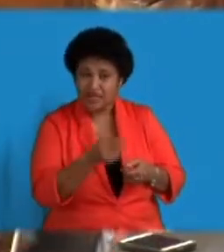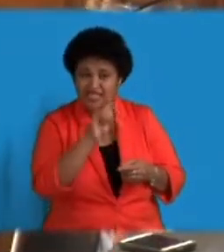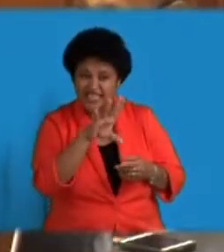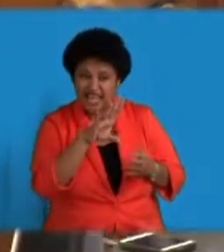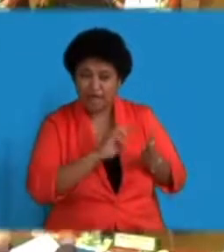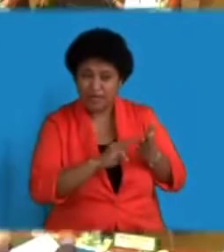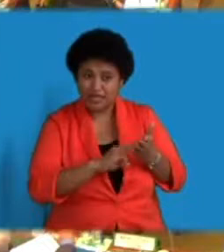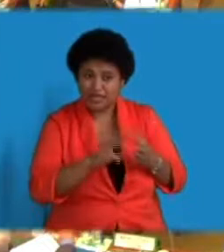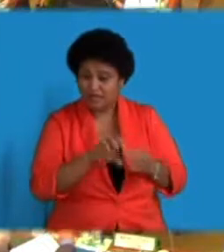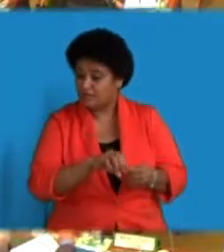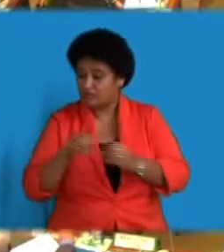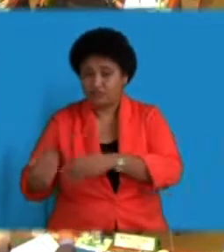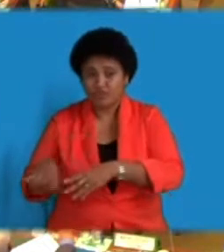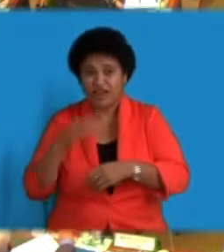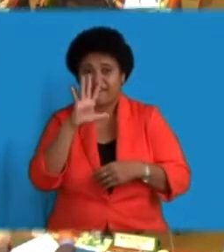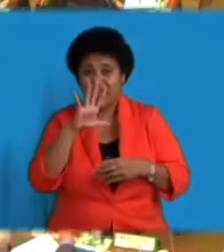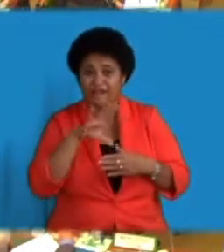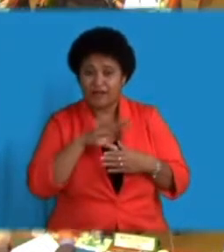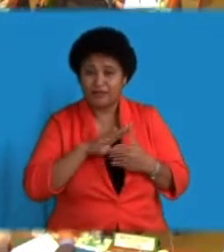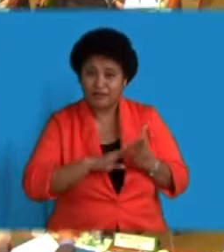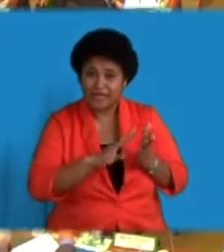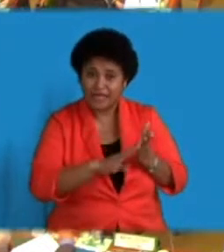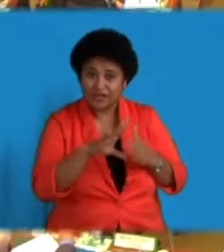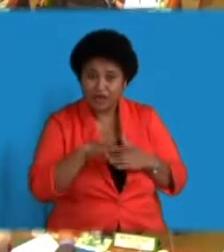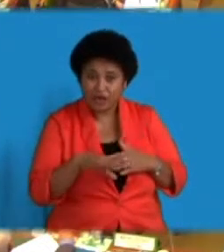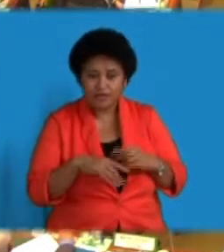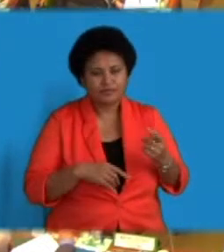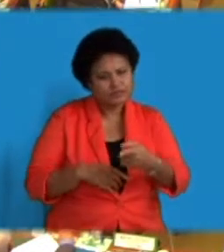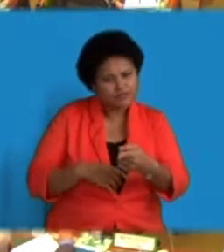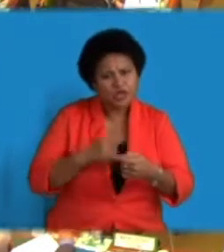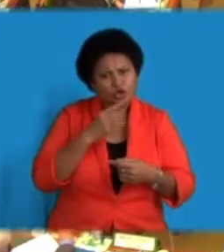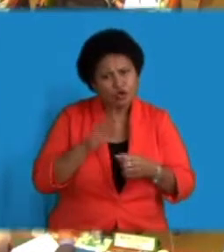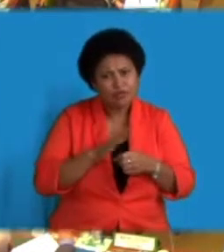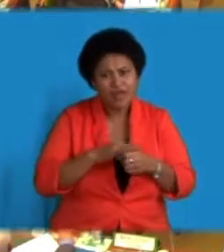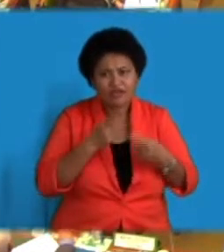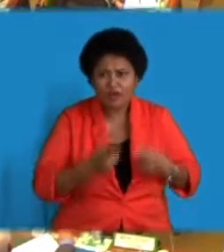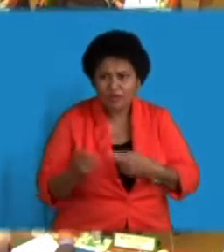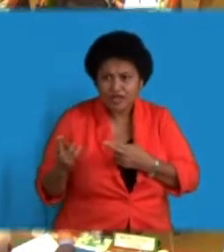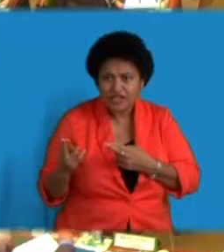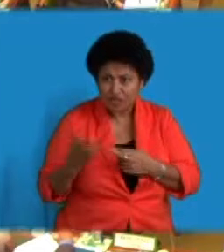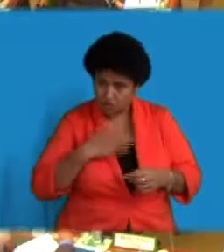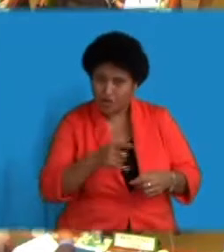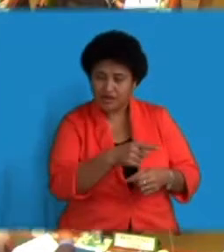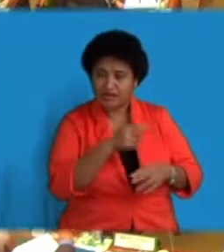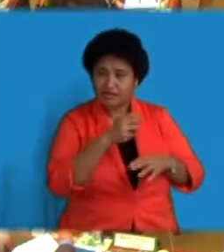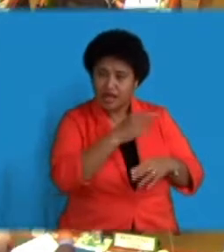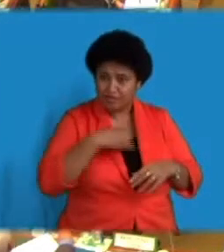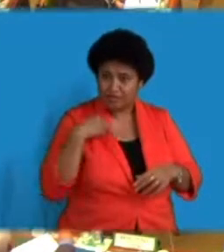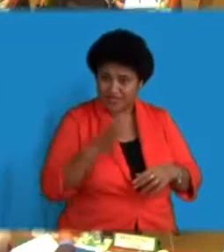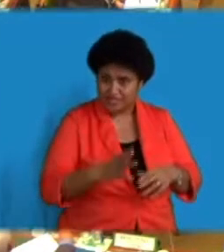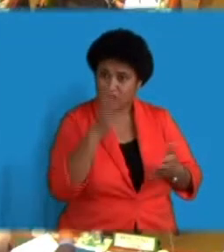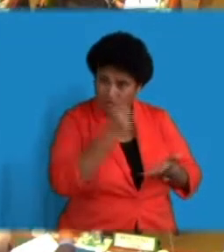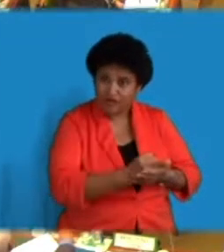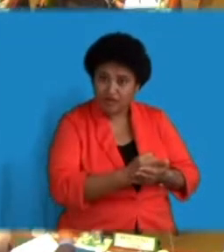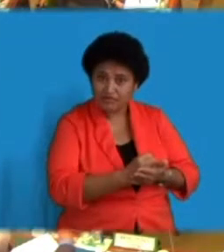Member, you have made a recommendation and you just want the Honorable Minister to confirm? Yes, can she confirm? Can